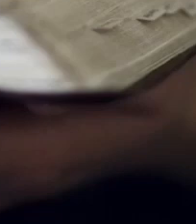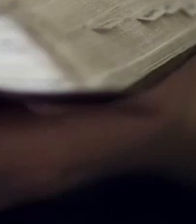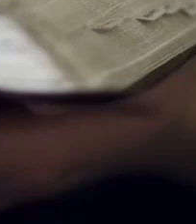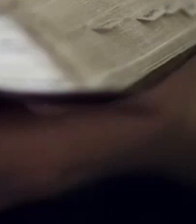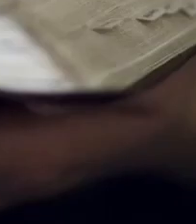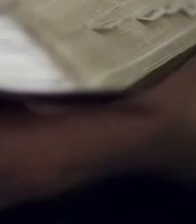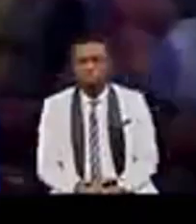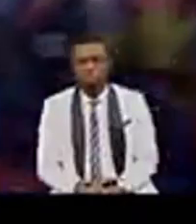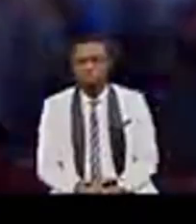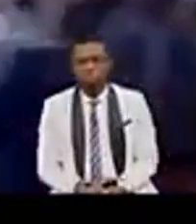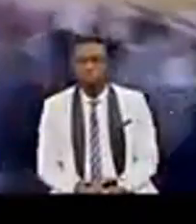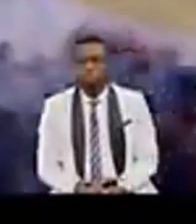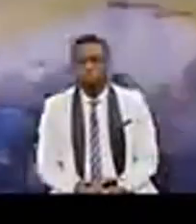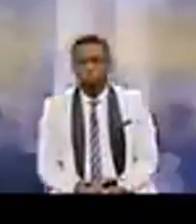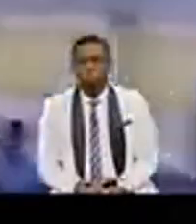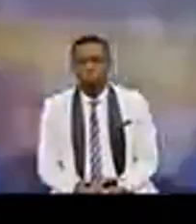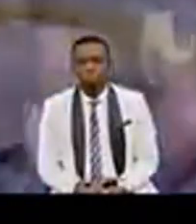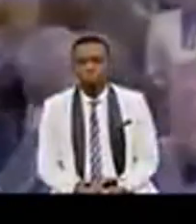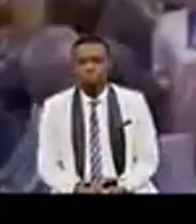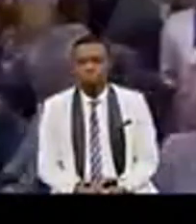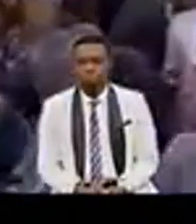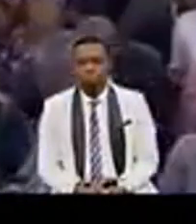hand.